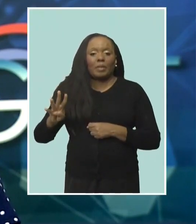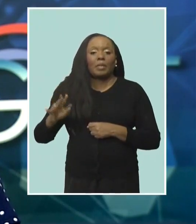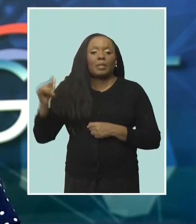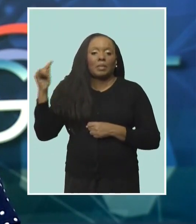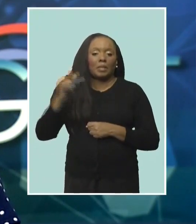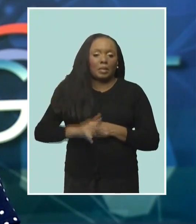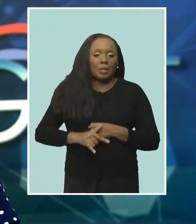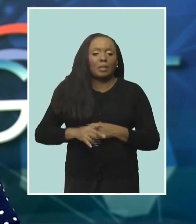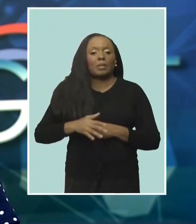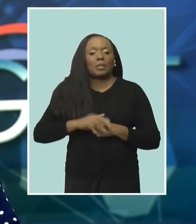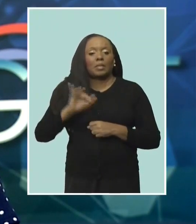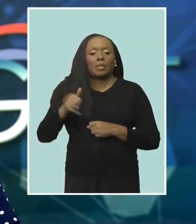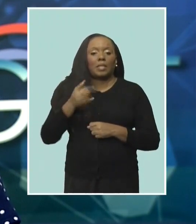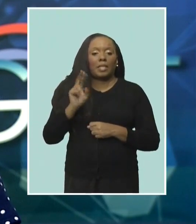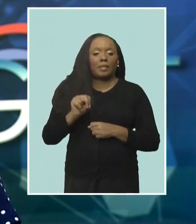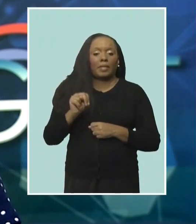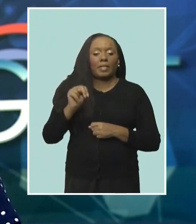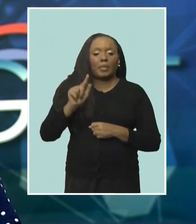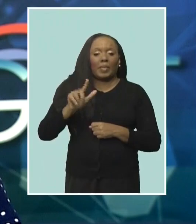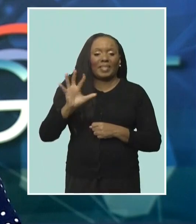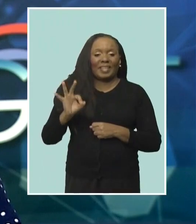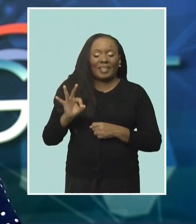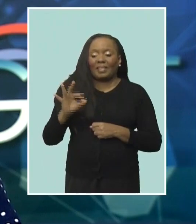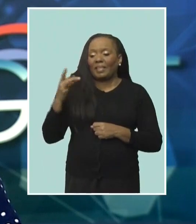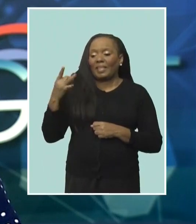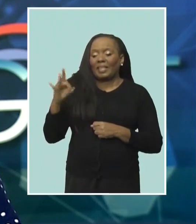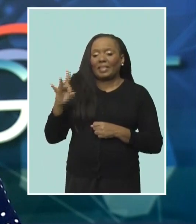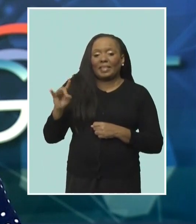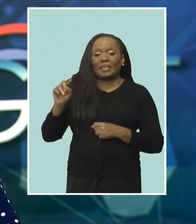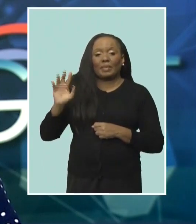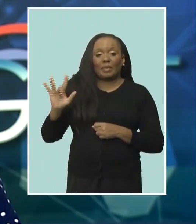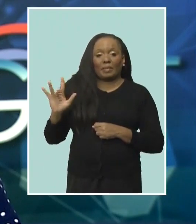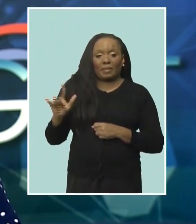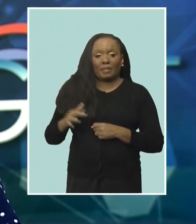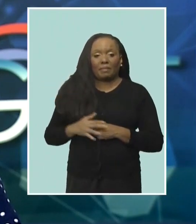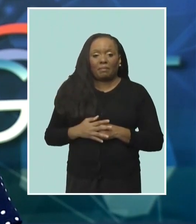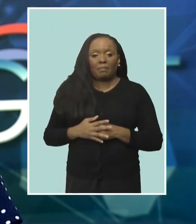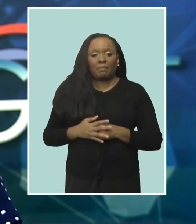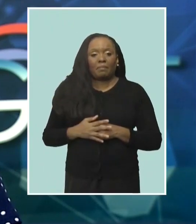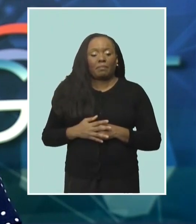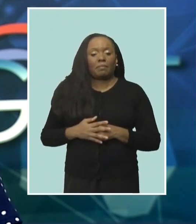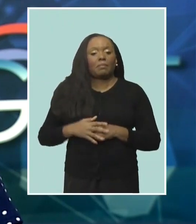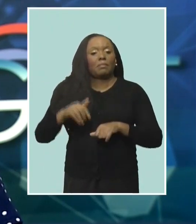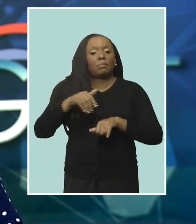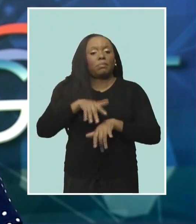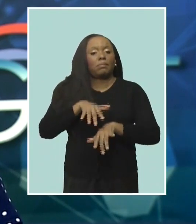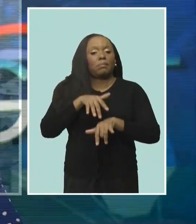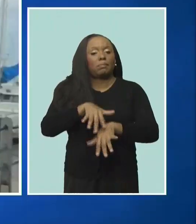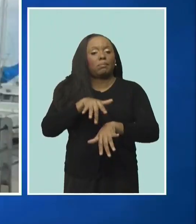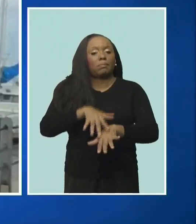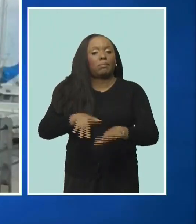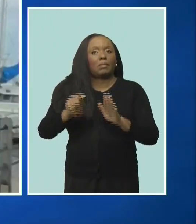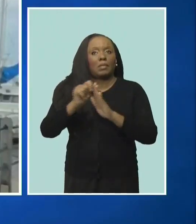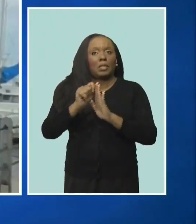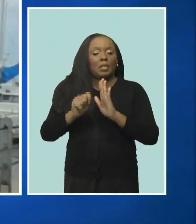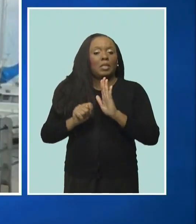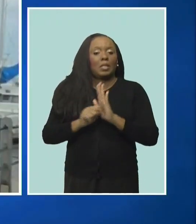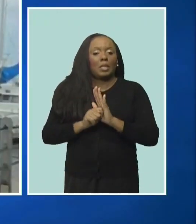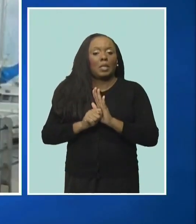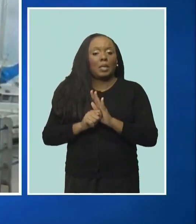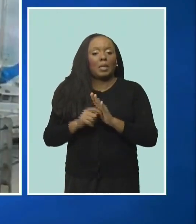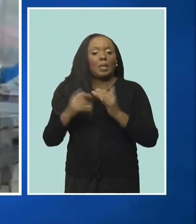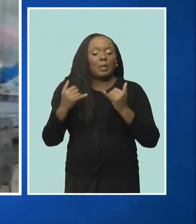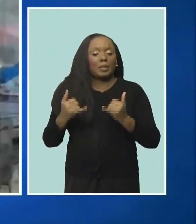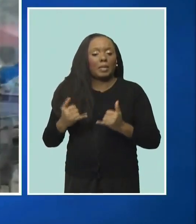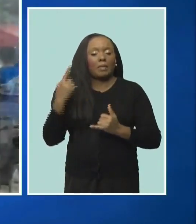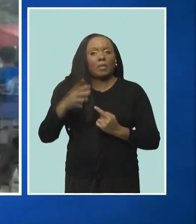29, 1825. A procession through Bridgetown and Holy Eucharist was held at the Cathedral Church of St. Michael and All